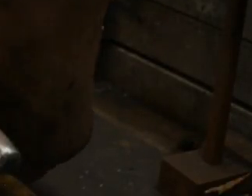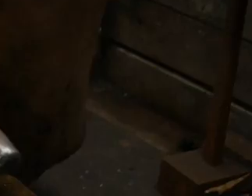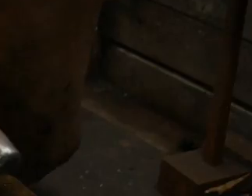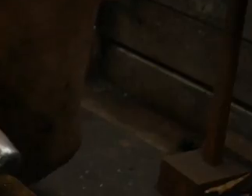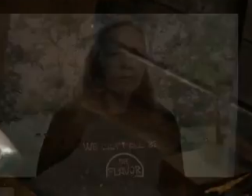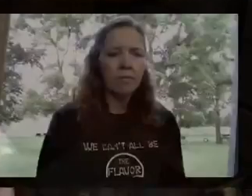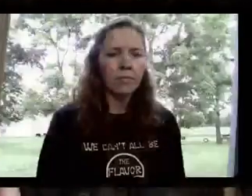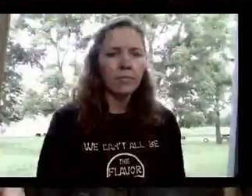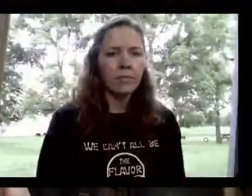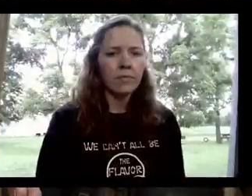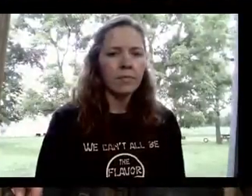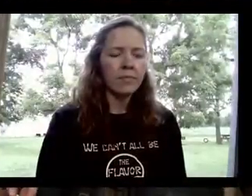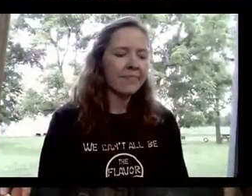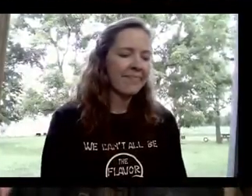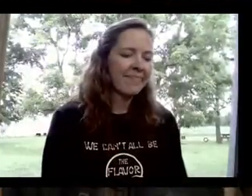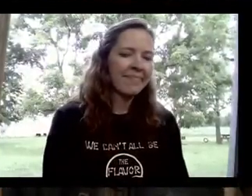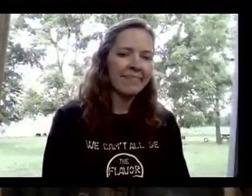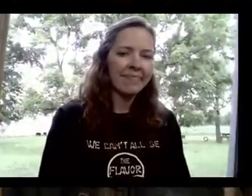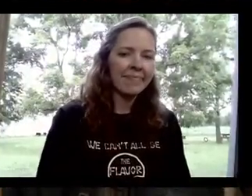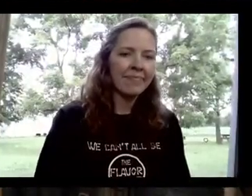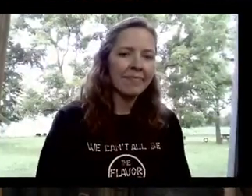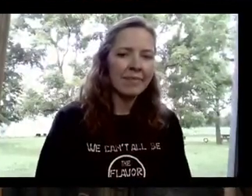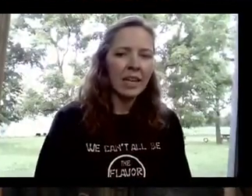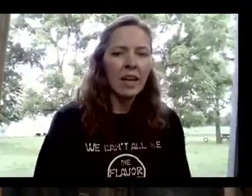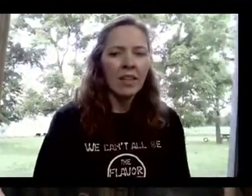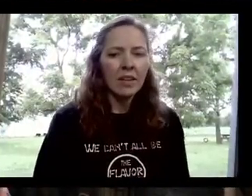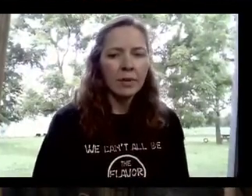the time before I put my little clipboard away.